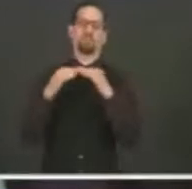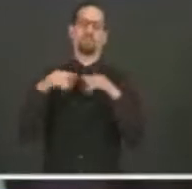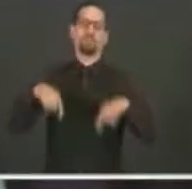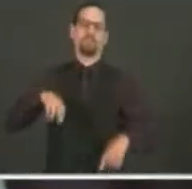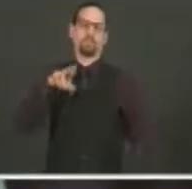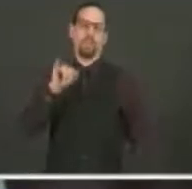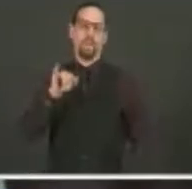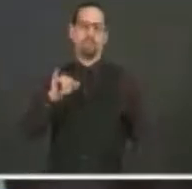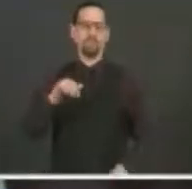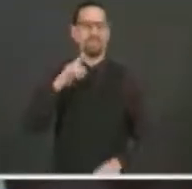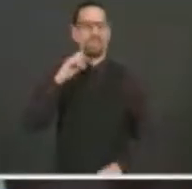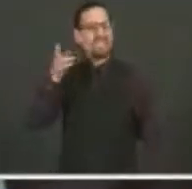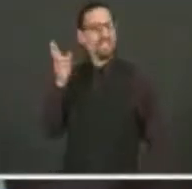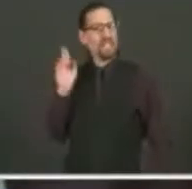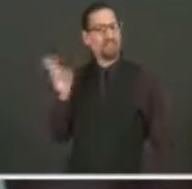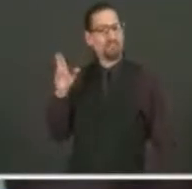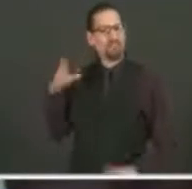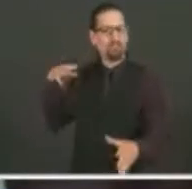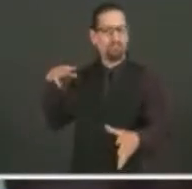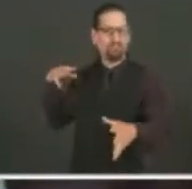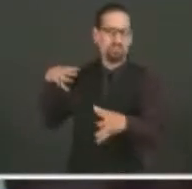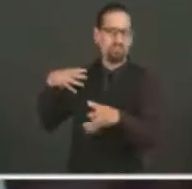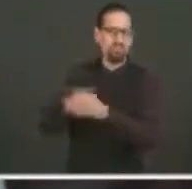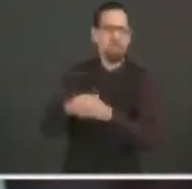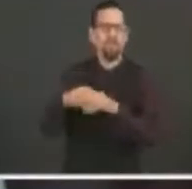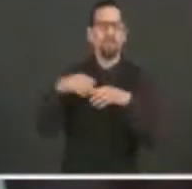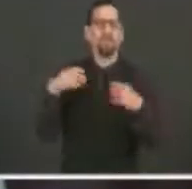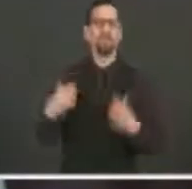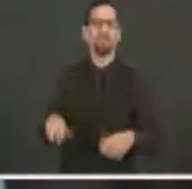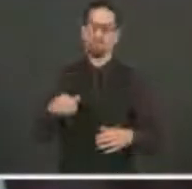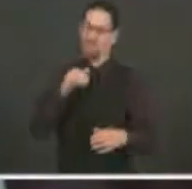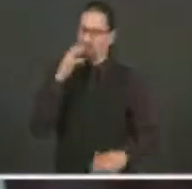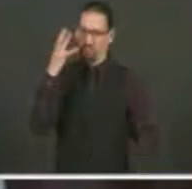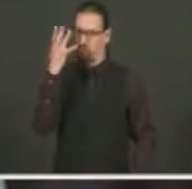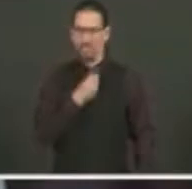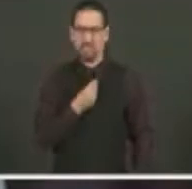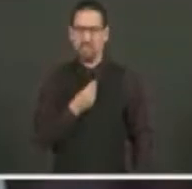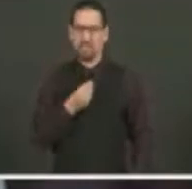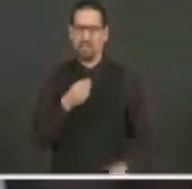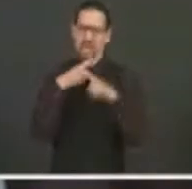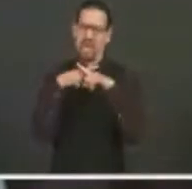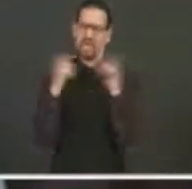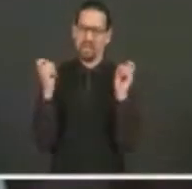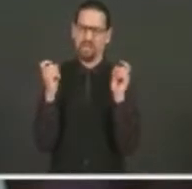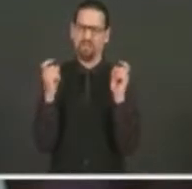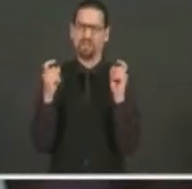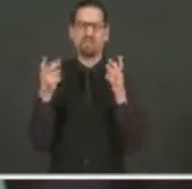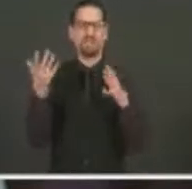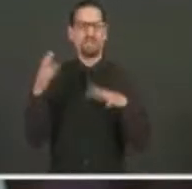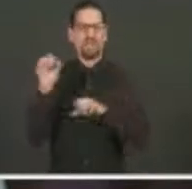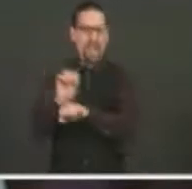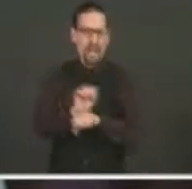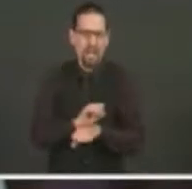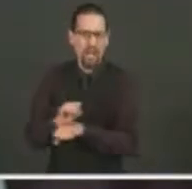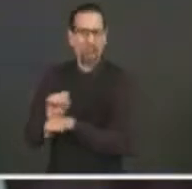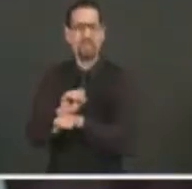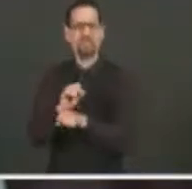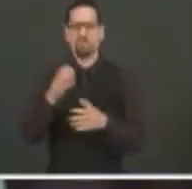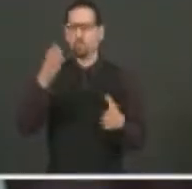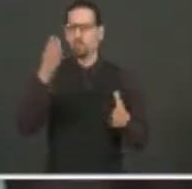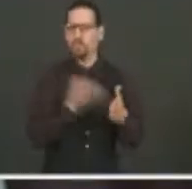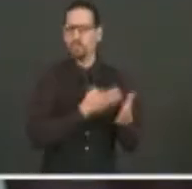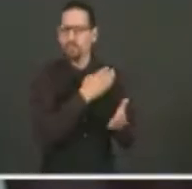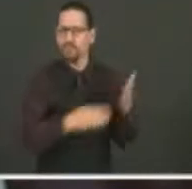as a country as it relates to slavery, discrimination, and racism, and to commit ourselves to a